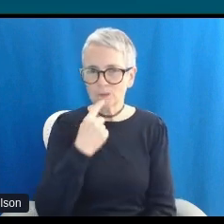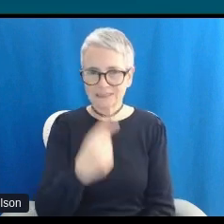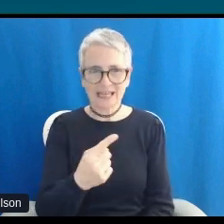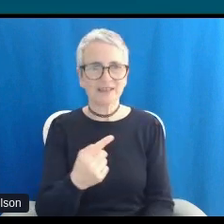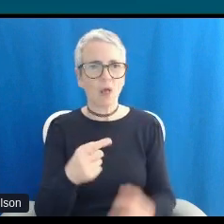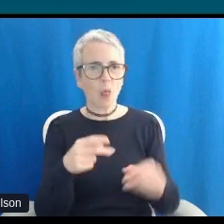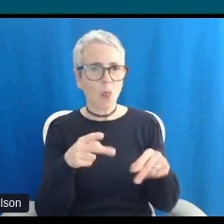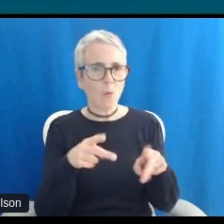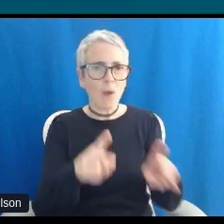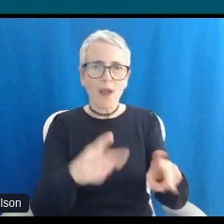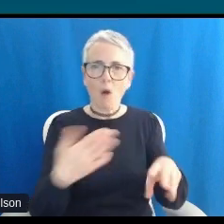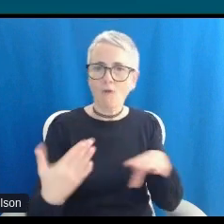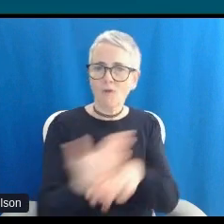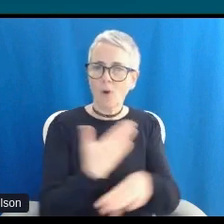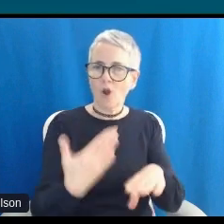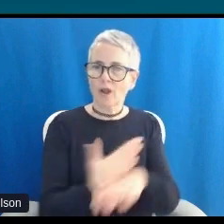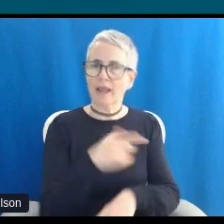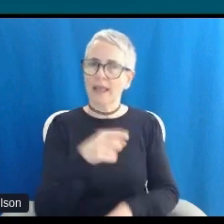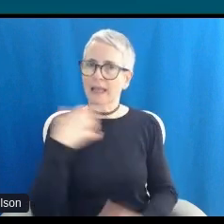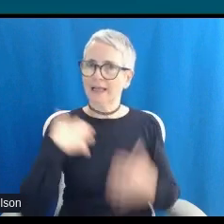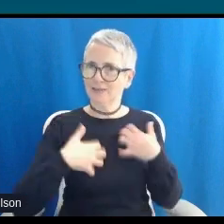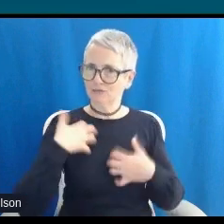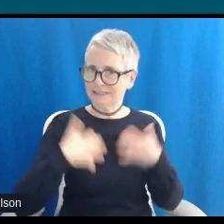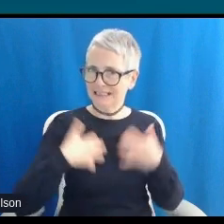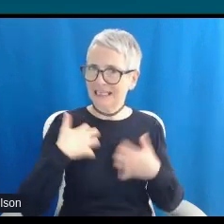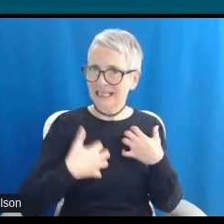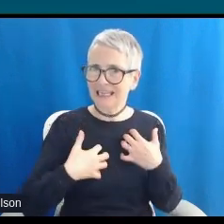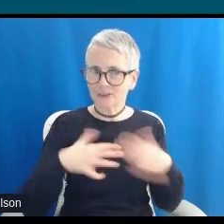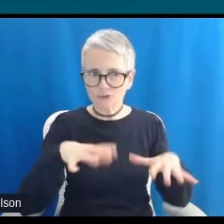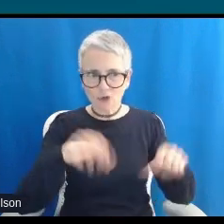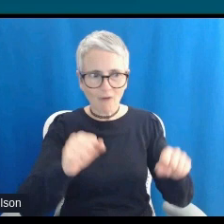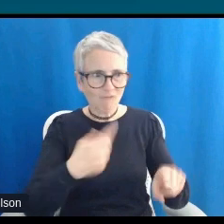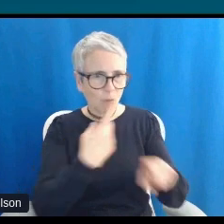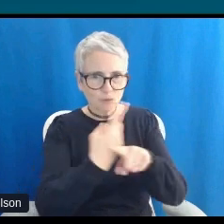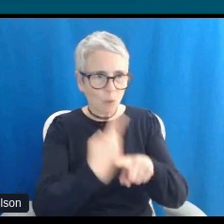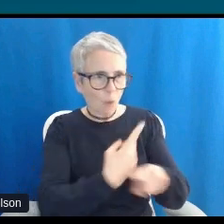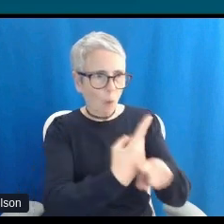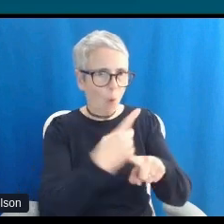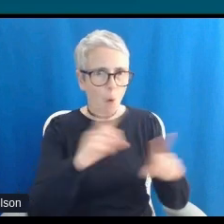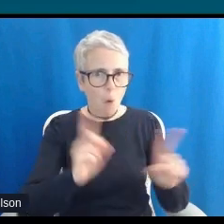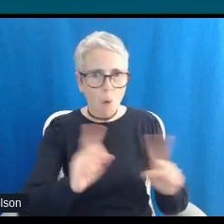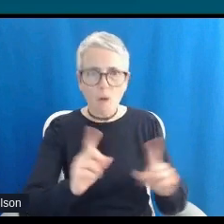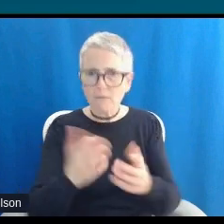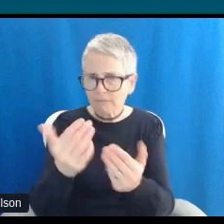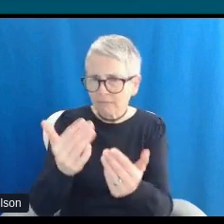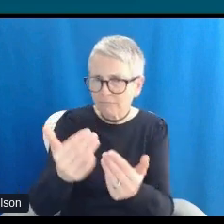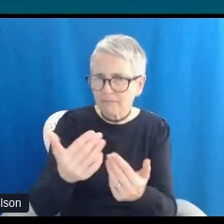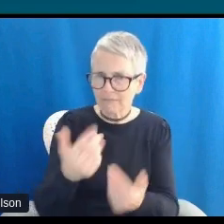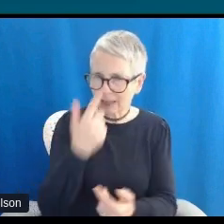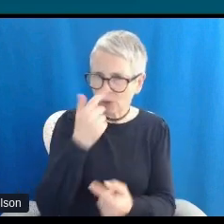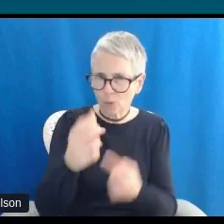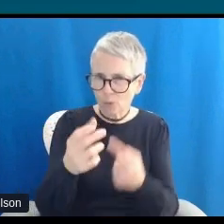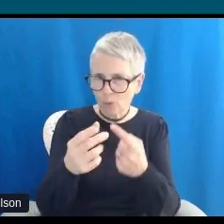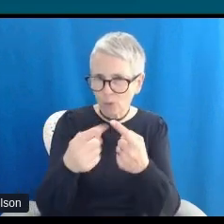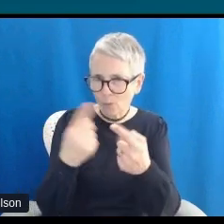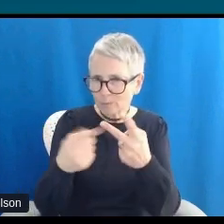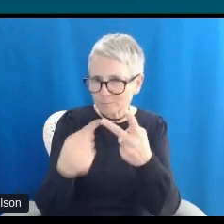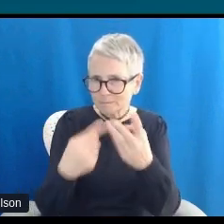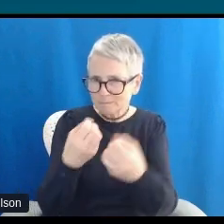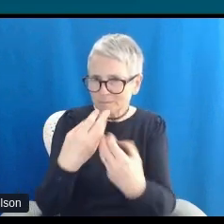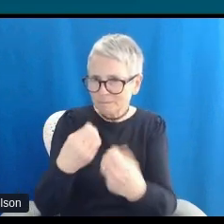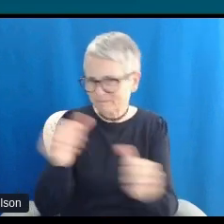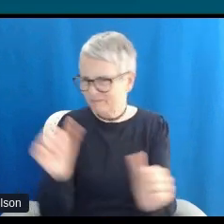had highlighted some pretty interesting talking points for Goldsmiths. Can you just bring up a couple of those in the time we've